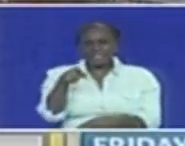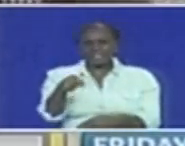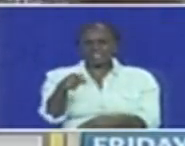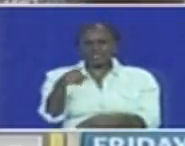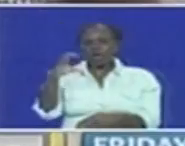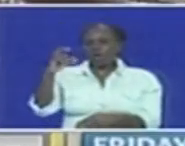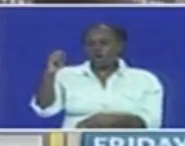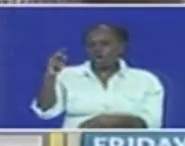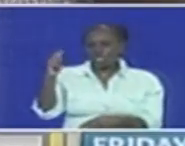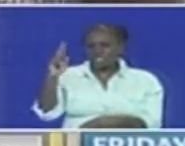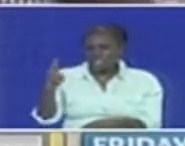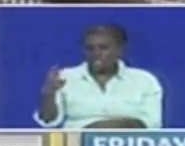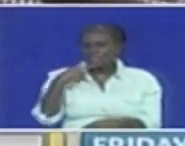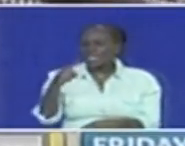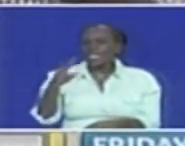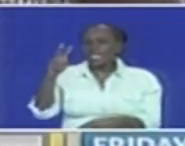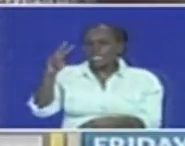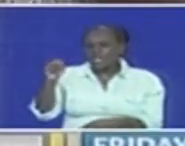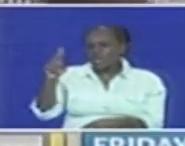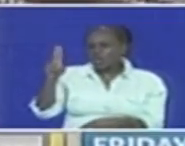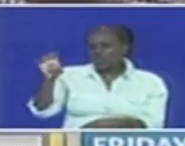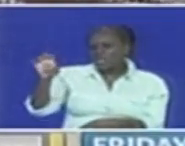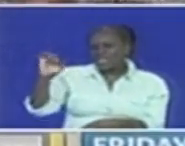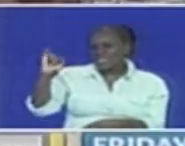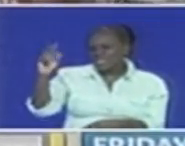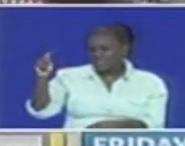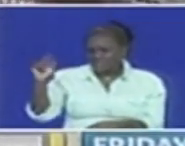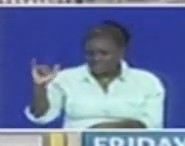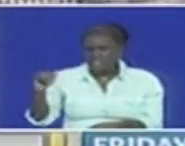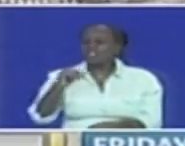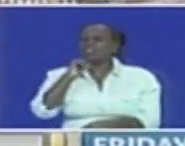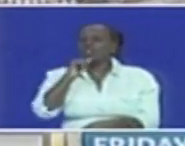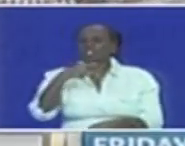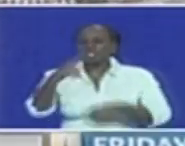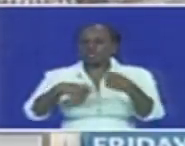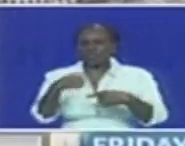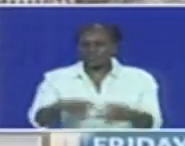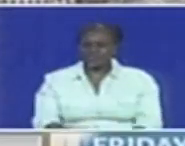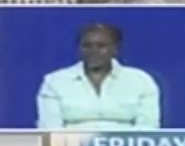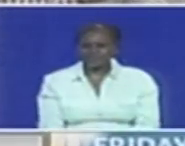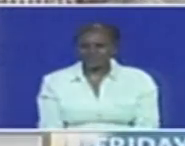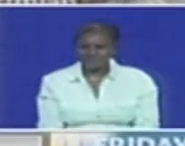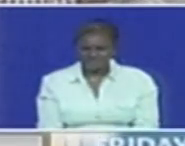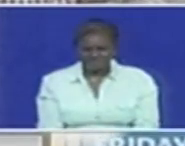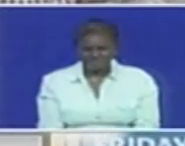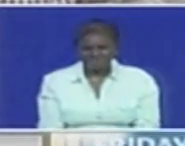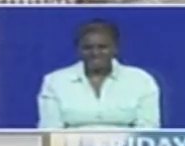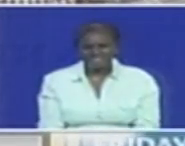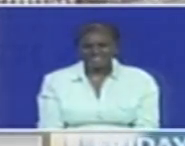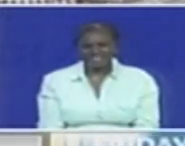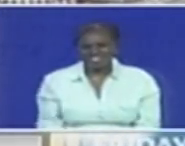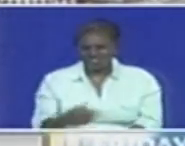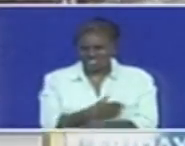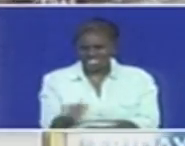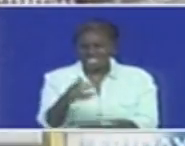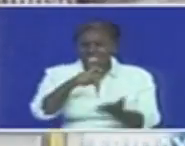say nuity, nuity, continuity, not continuity. Continuity. Very tricky. So